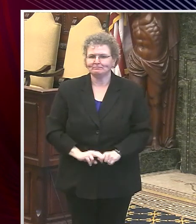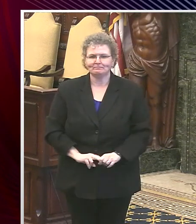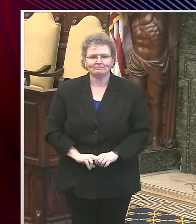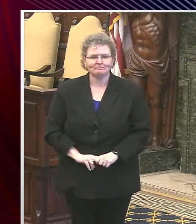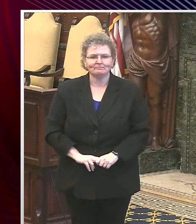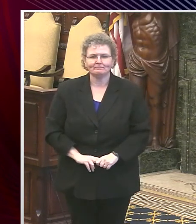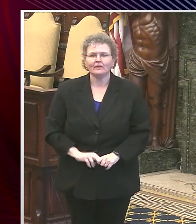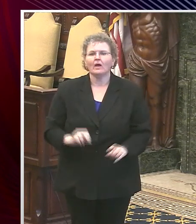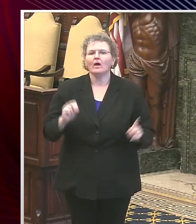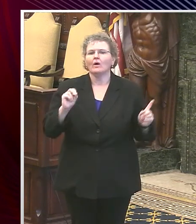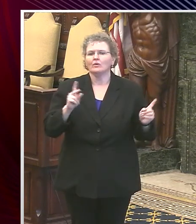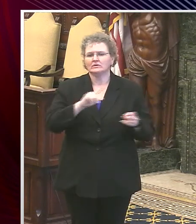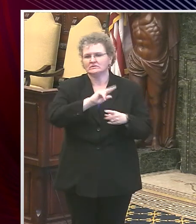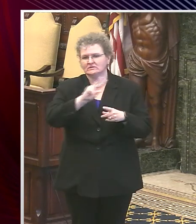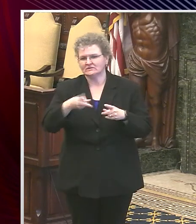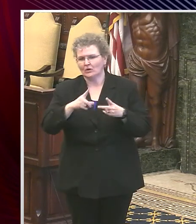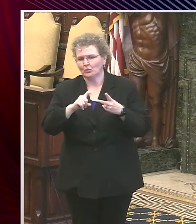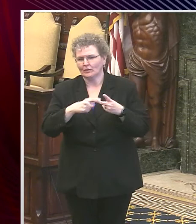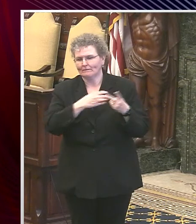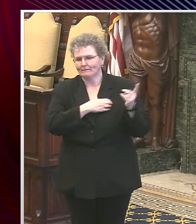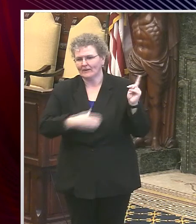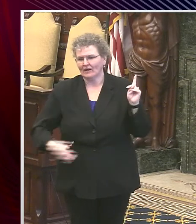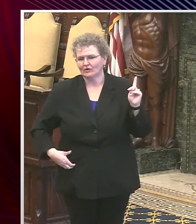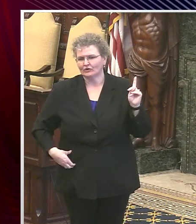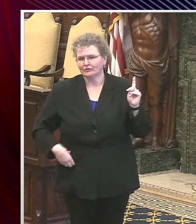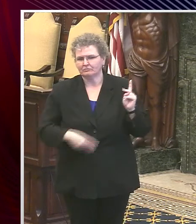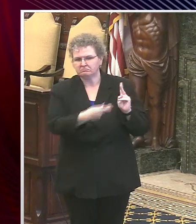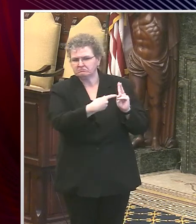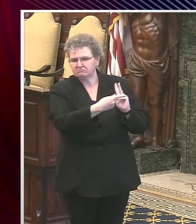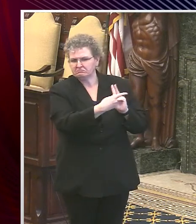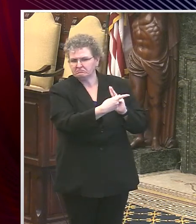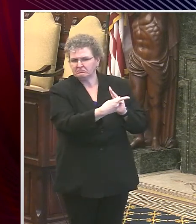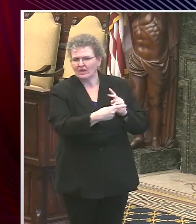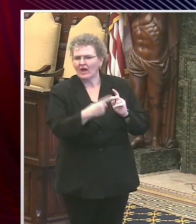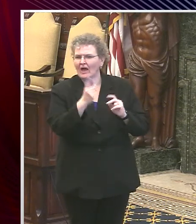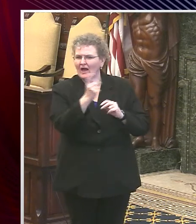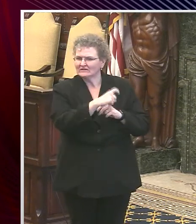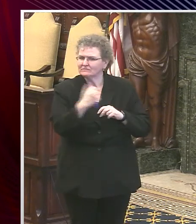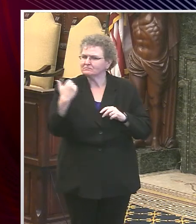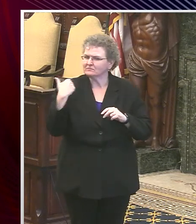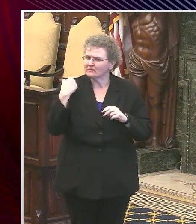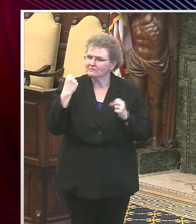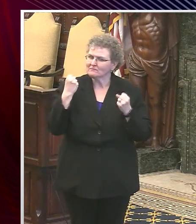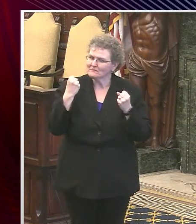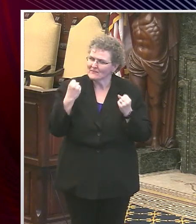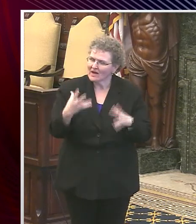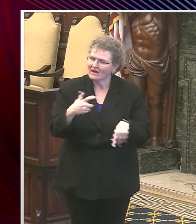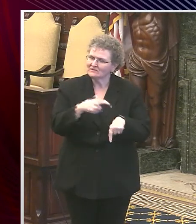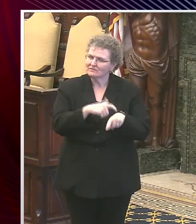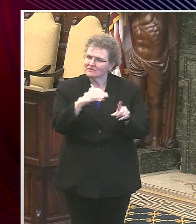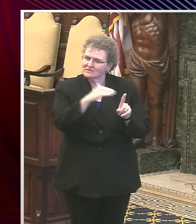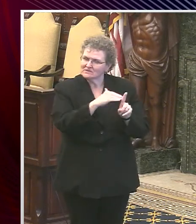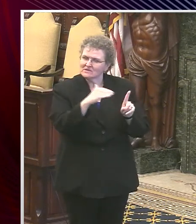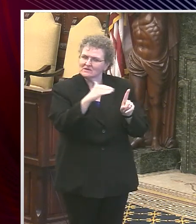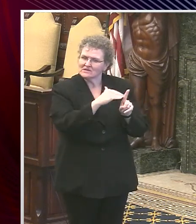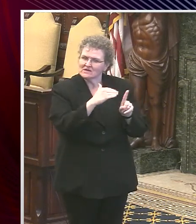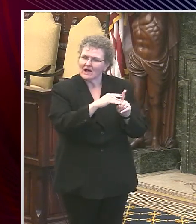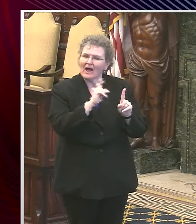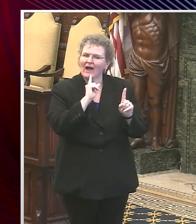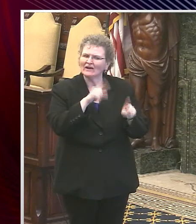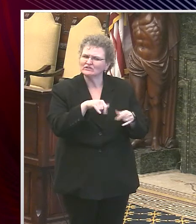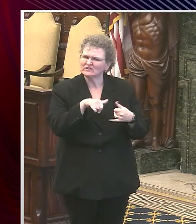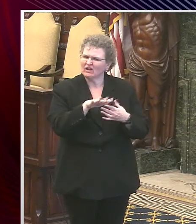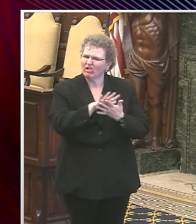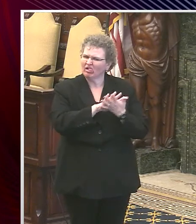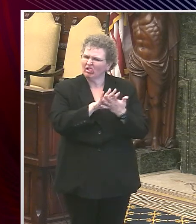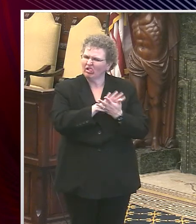Okay, next 2 questions are for the mayor. I've touched on this before many times, but it's still unclear whether all teachers that are scheduled